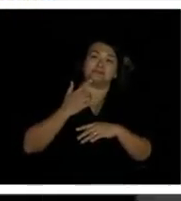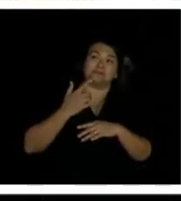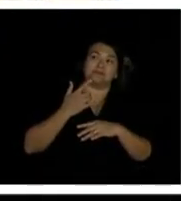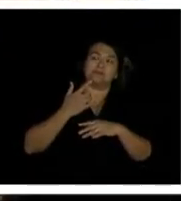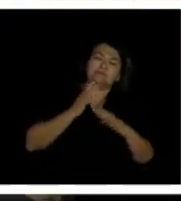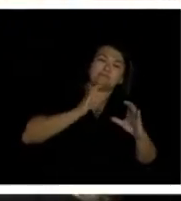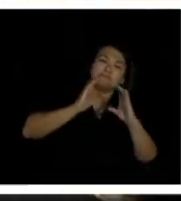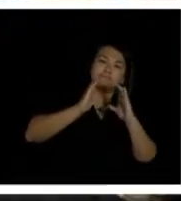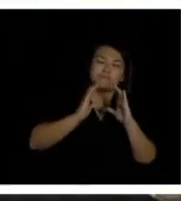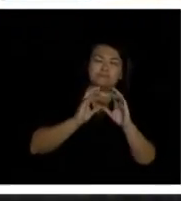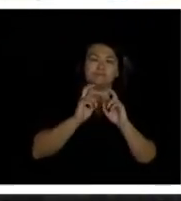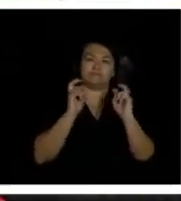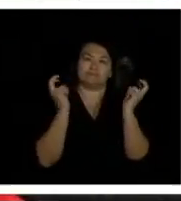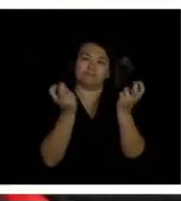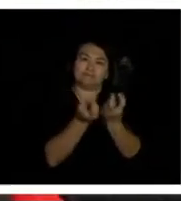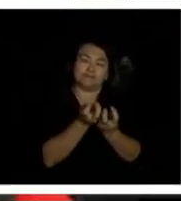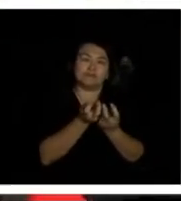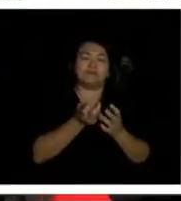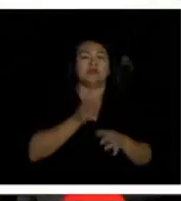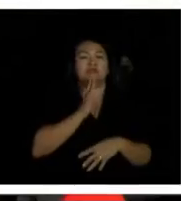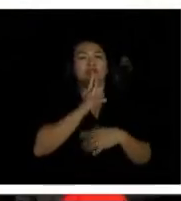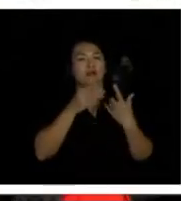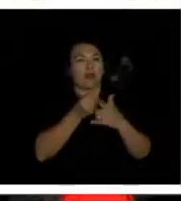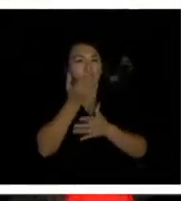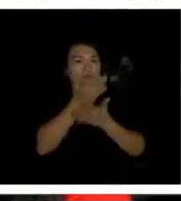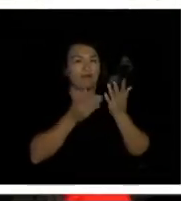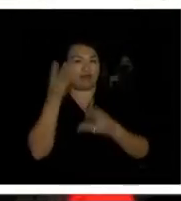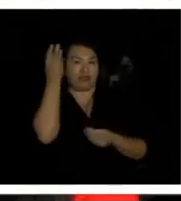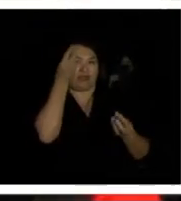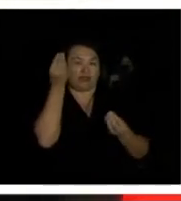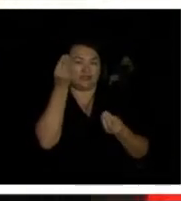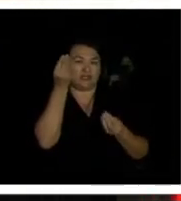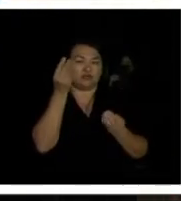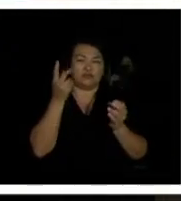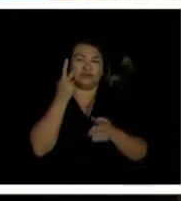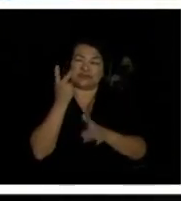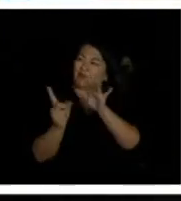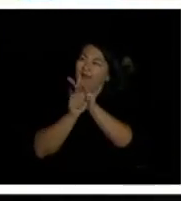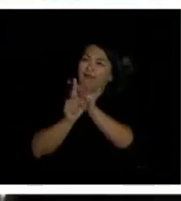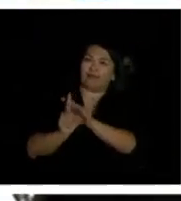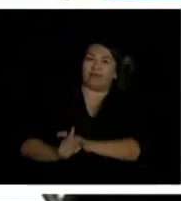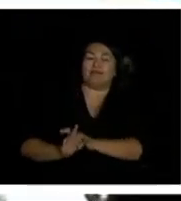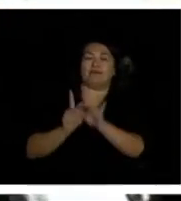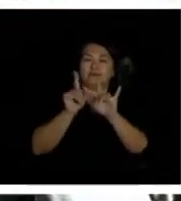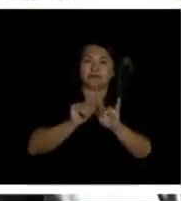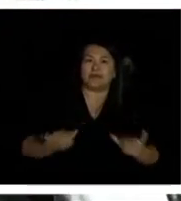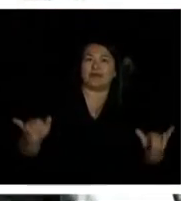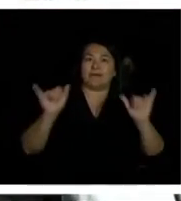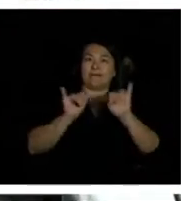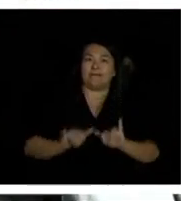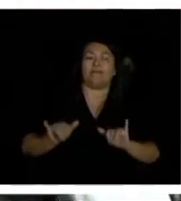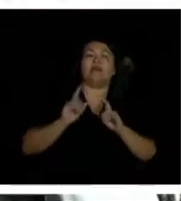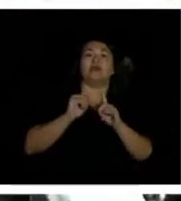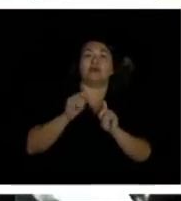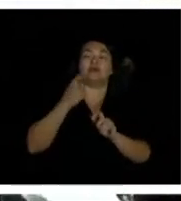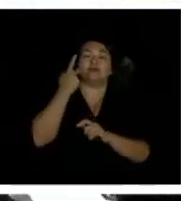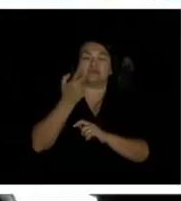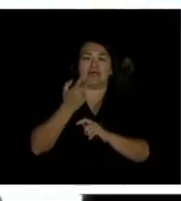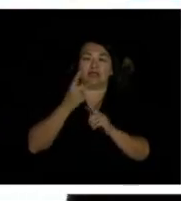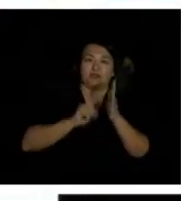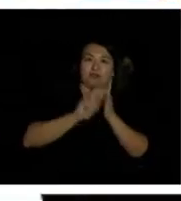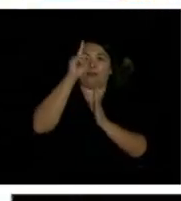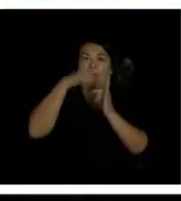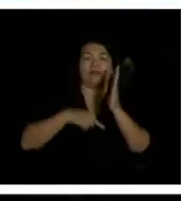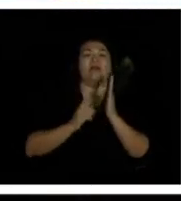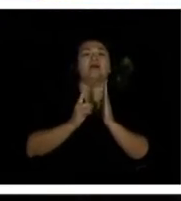a conversation about some of the thoughts that you're seeing up here on the screen as we scroll up and down.